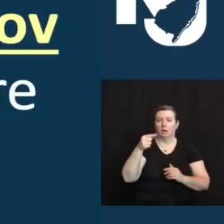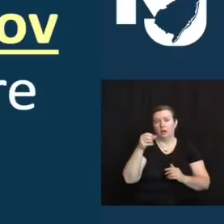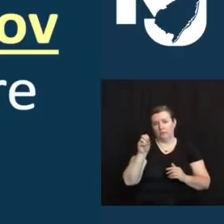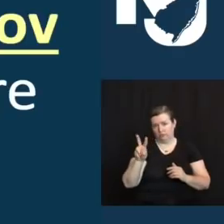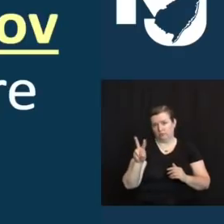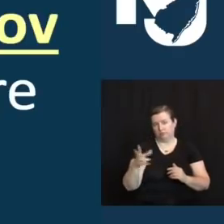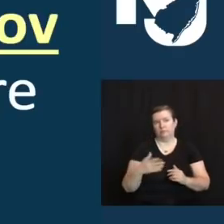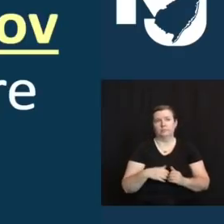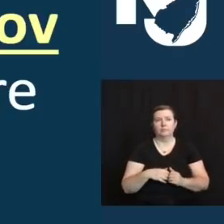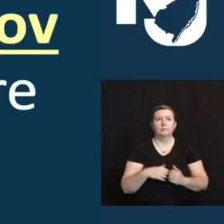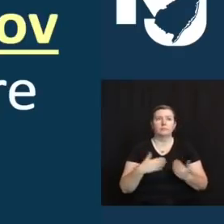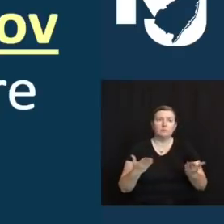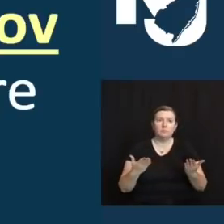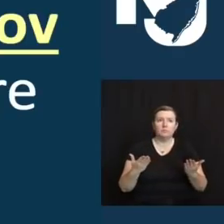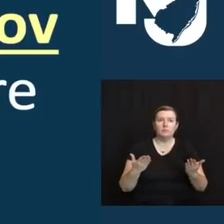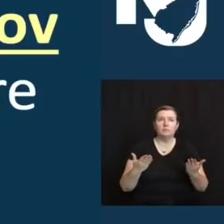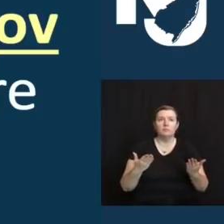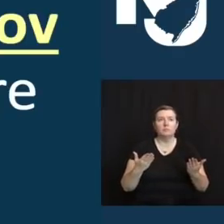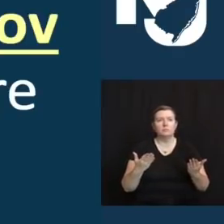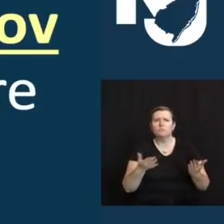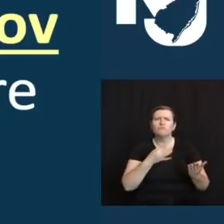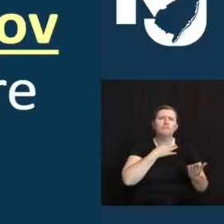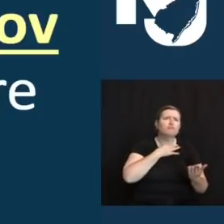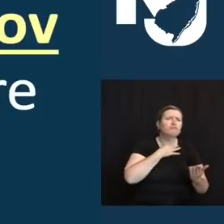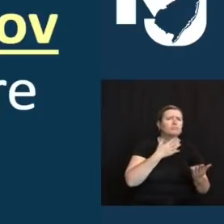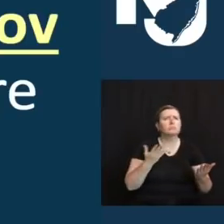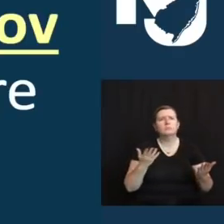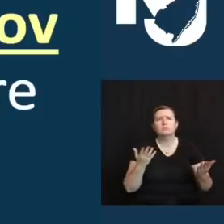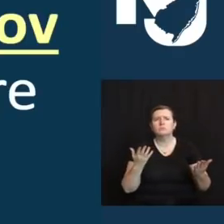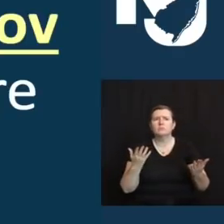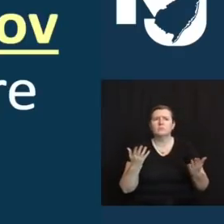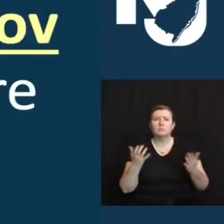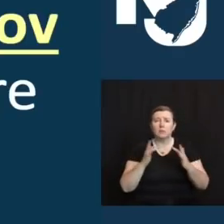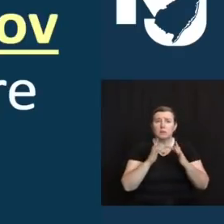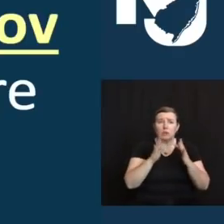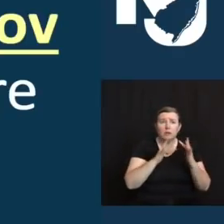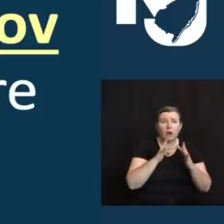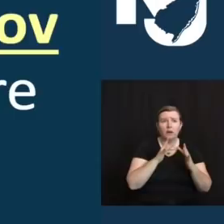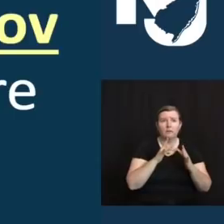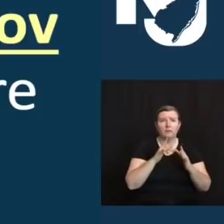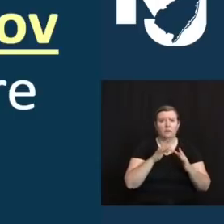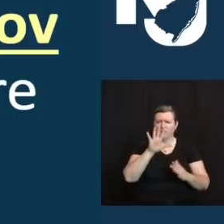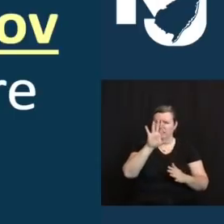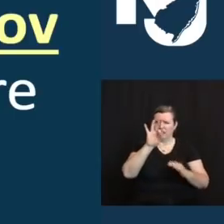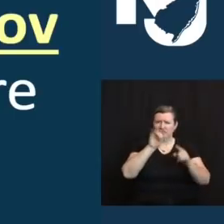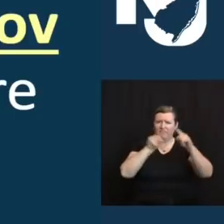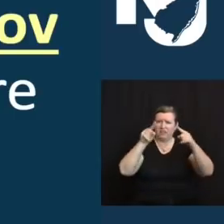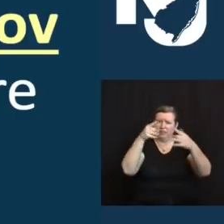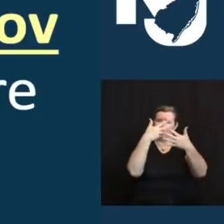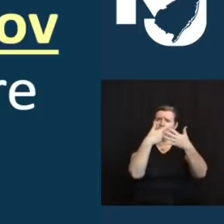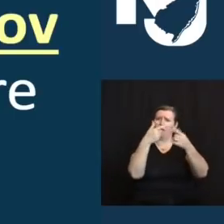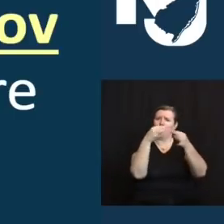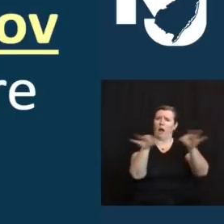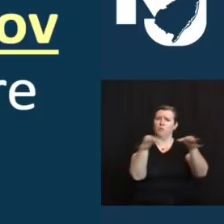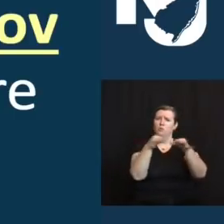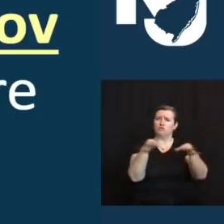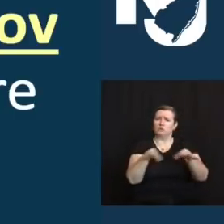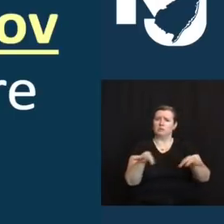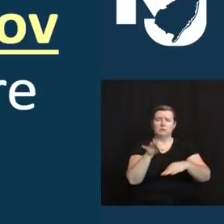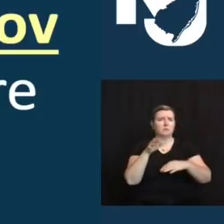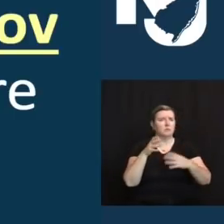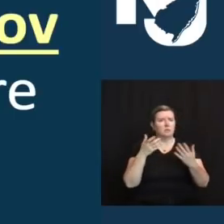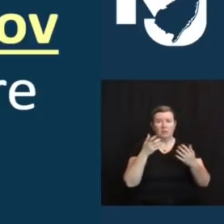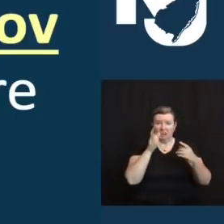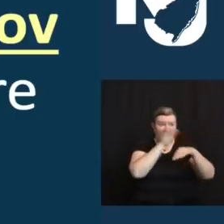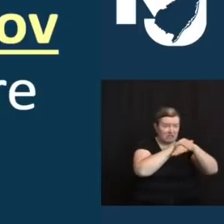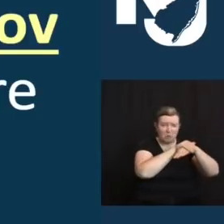narrated in 59 additional languages, that's right, 59, about how to fill out the census. No one should